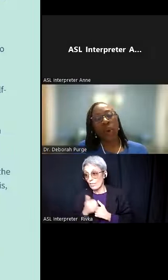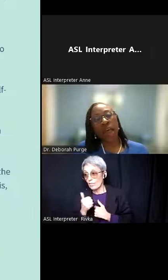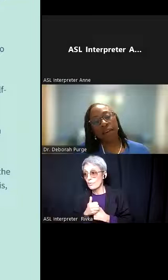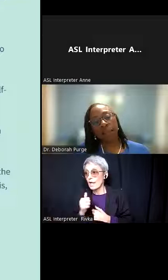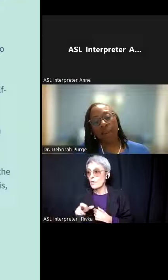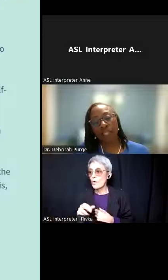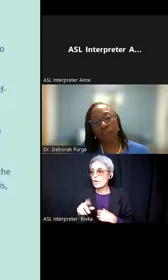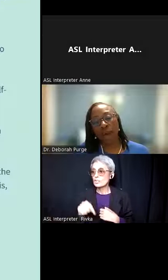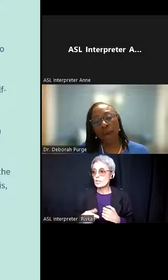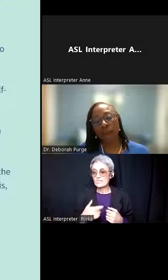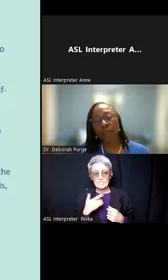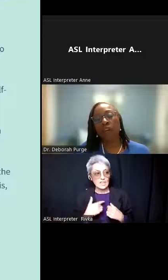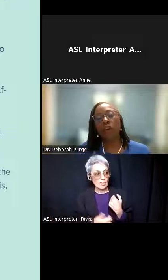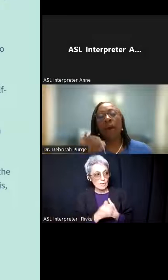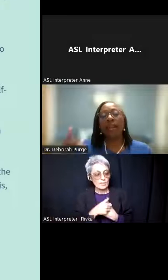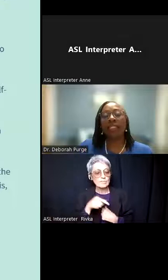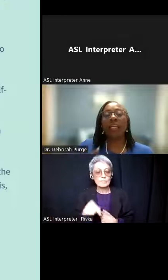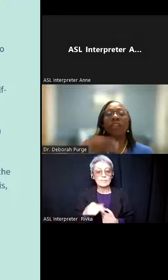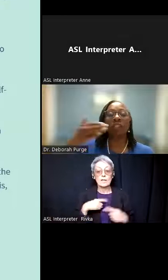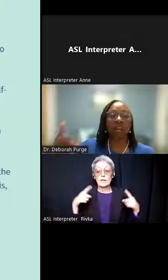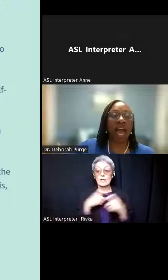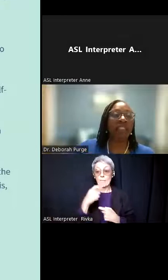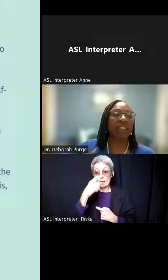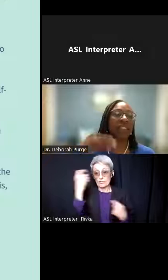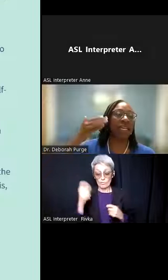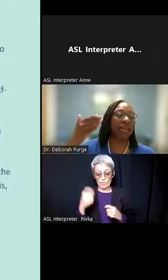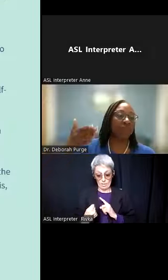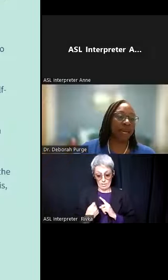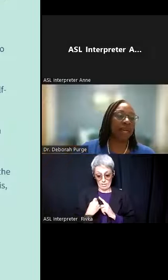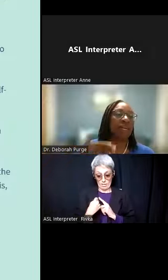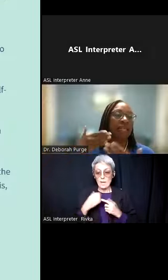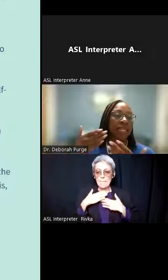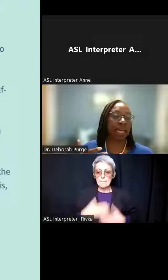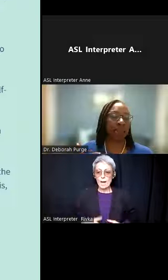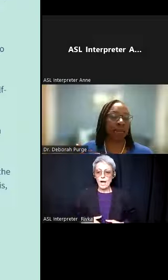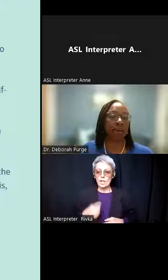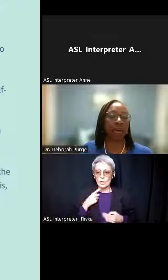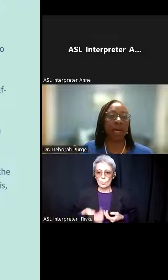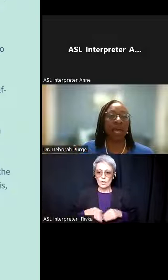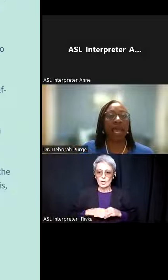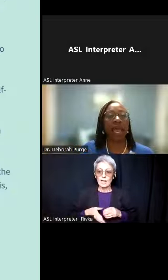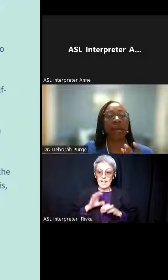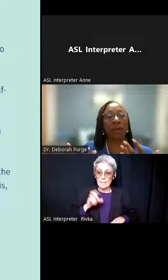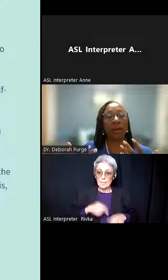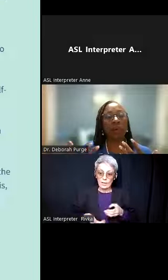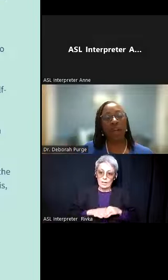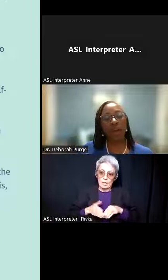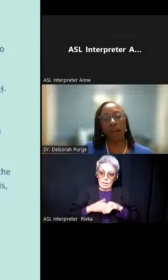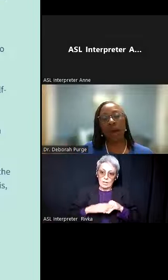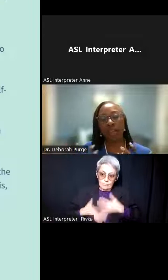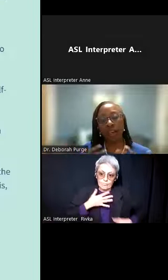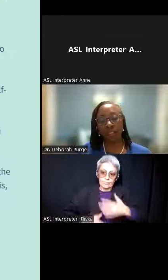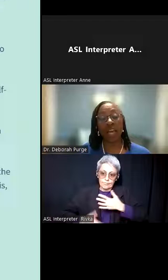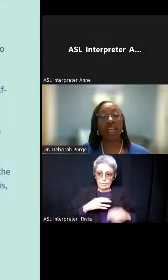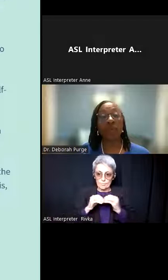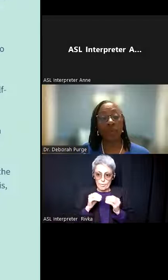When you have complex trauma, your body continues to constantly build this chemical. And when the